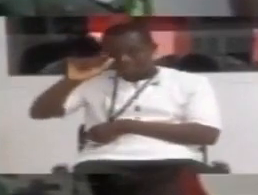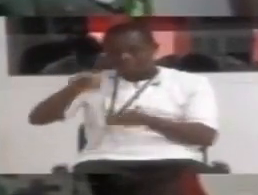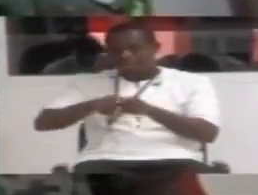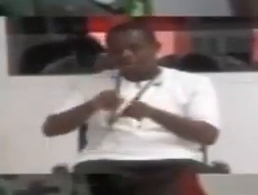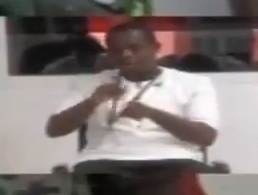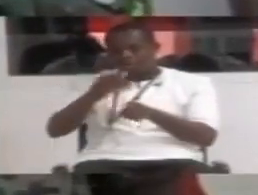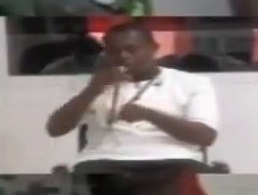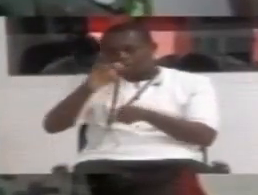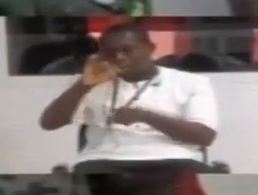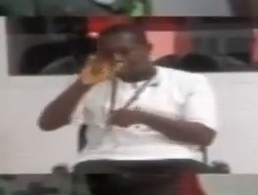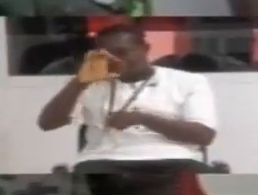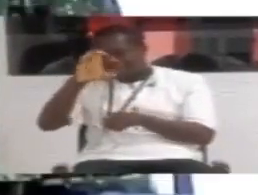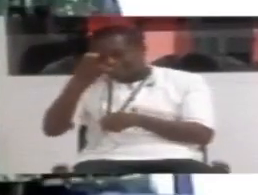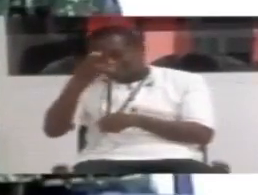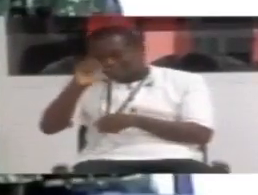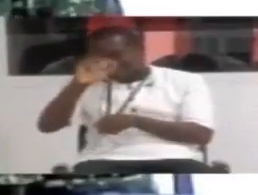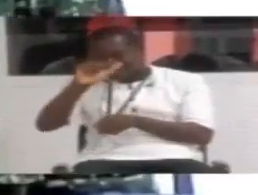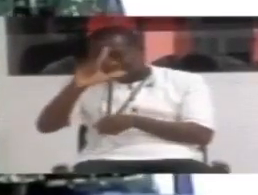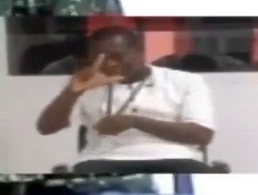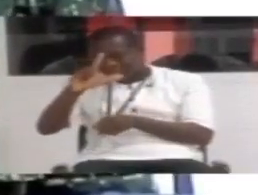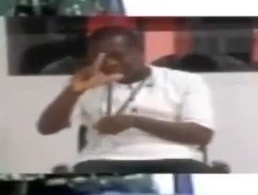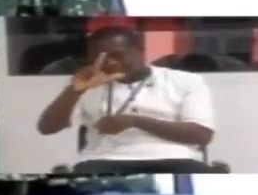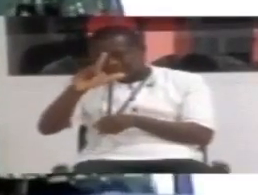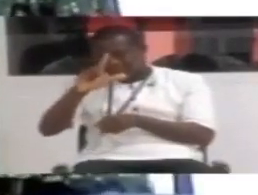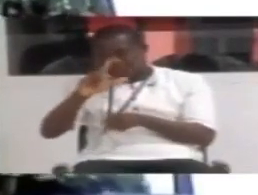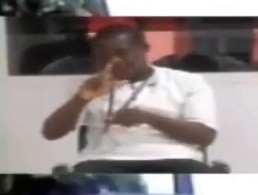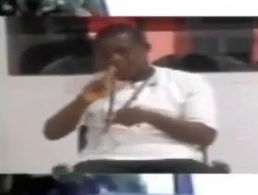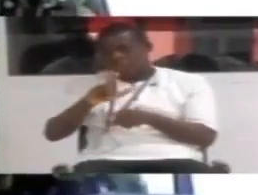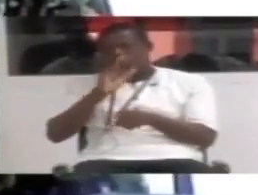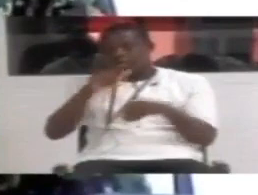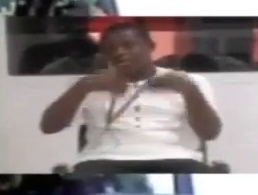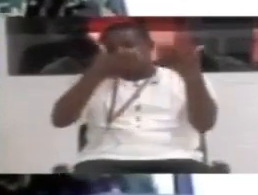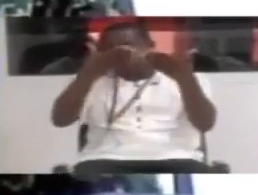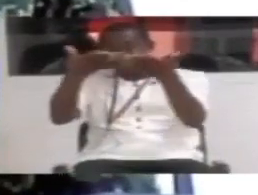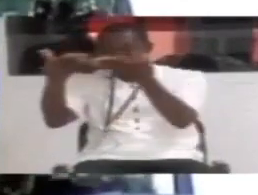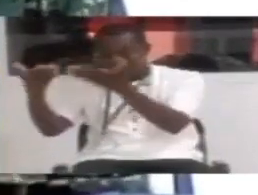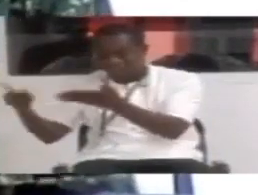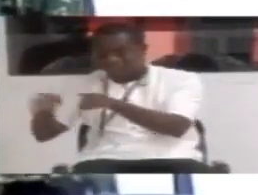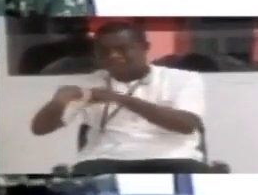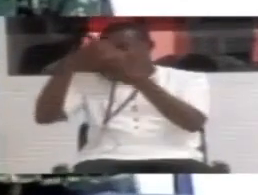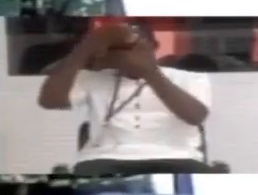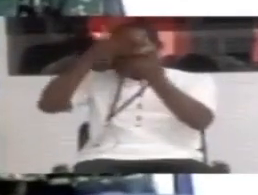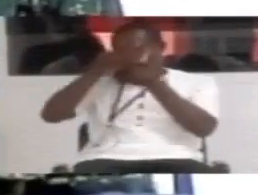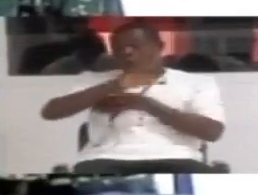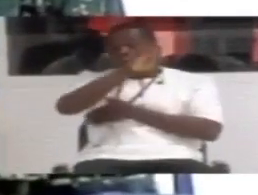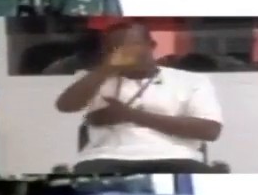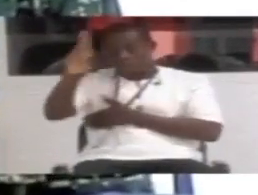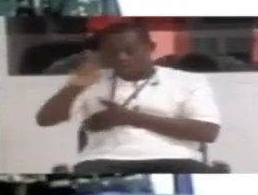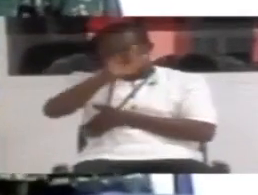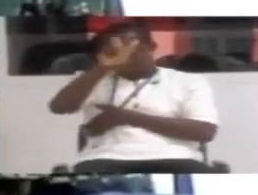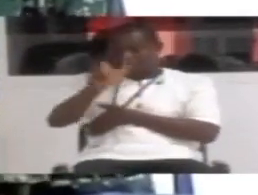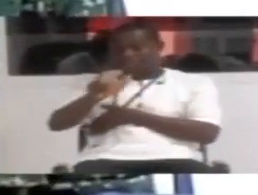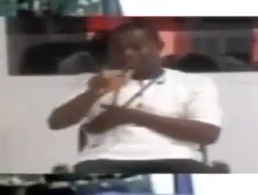Michael. On that day, Lieutenant Michael Jata was the one distributing